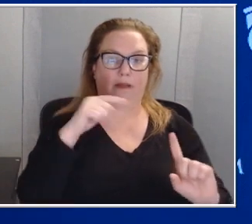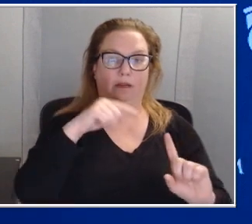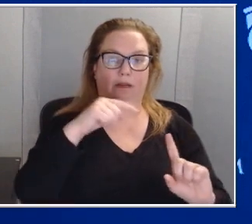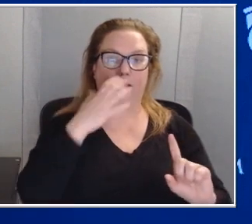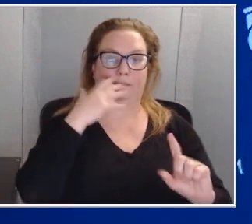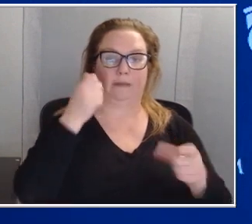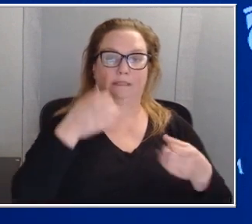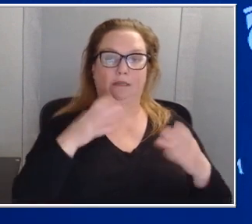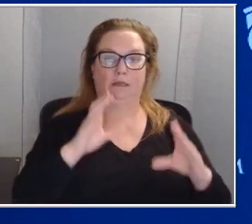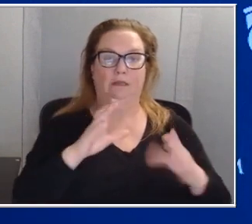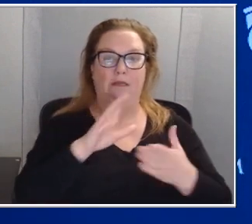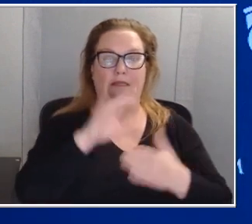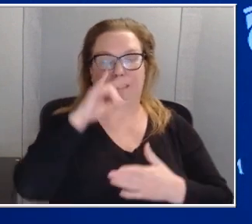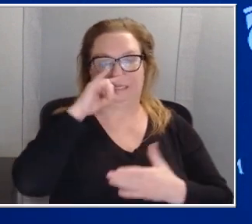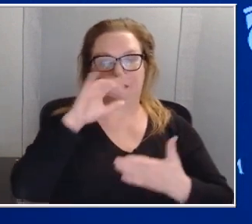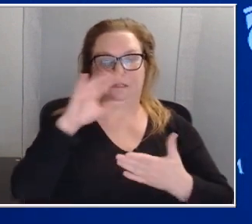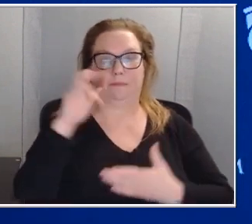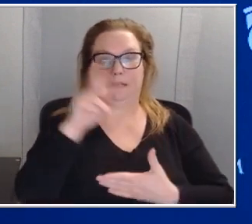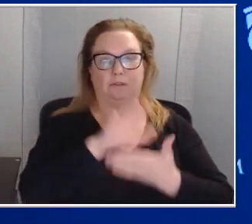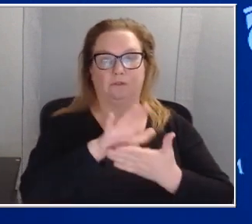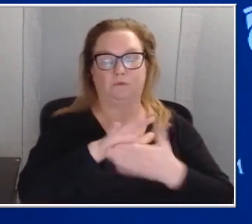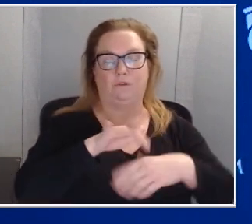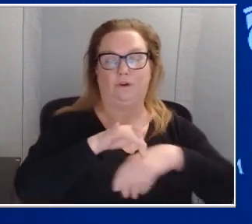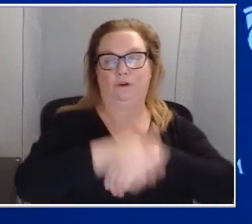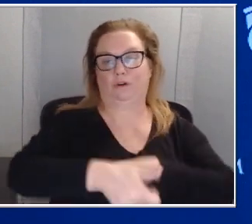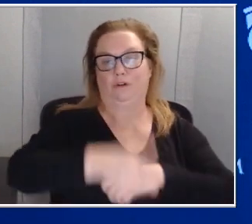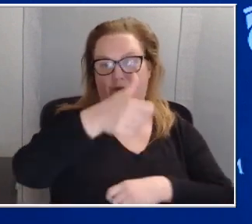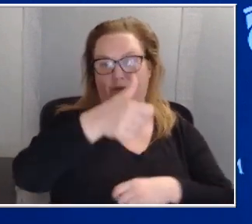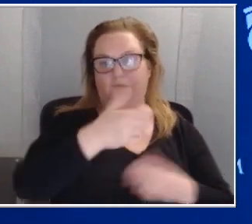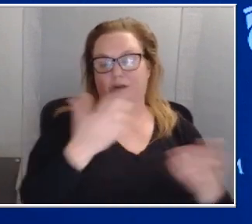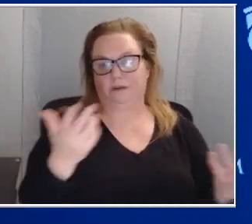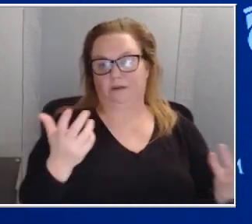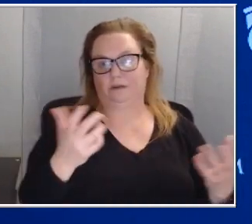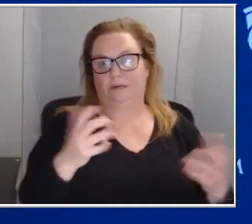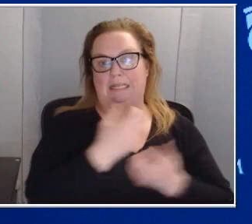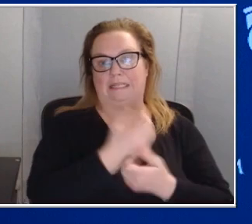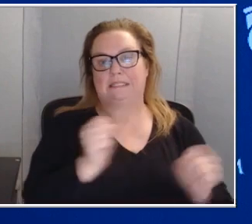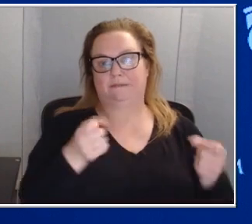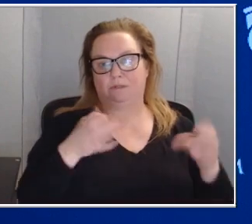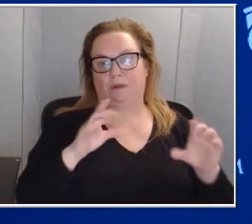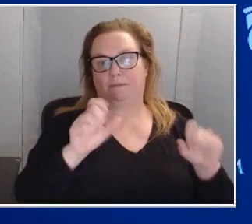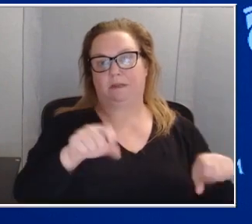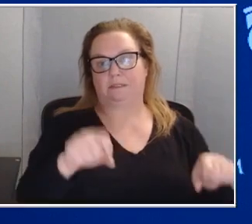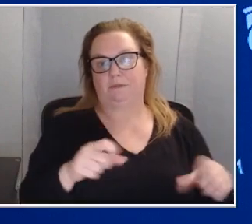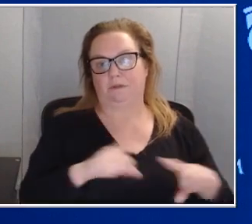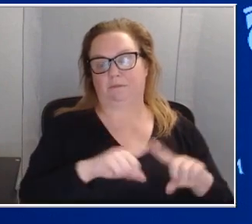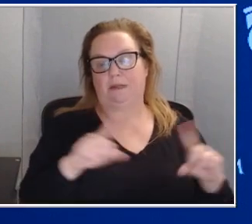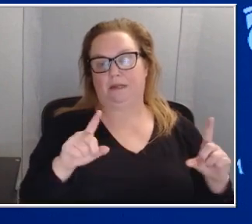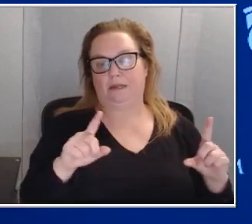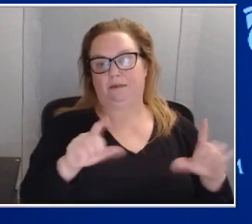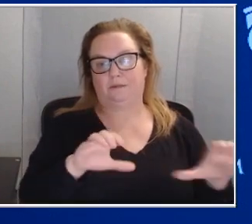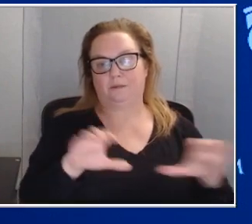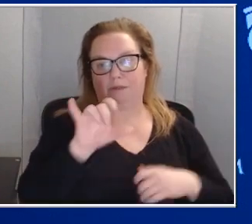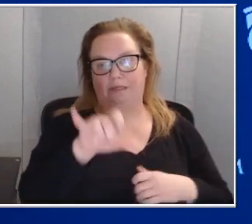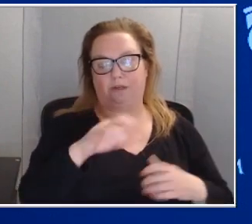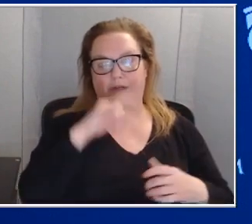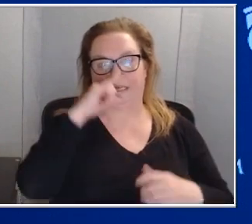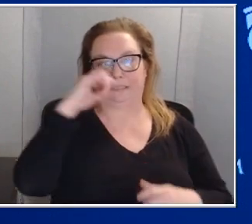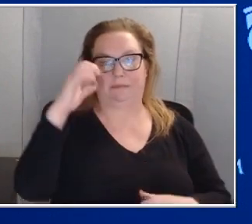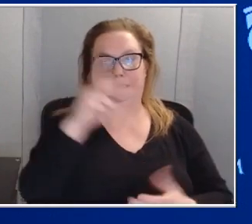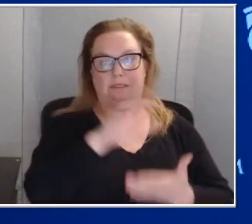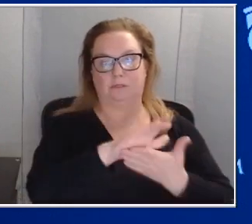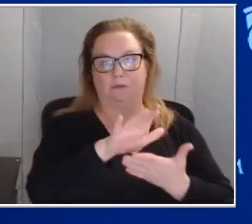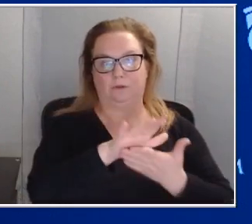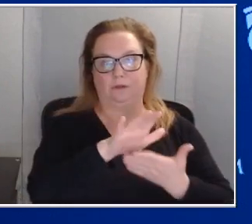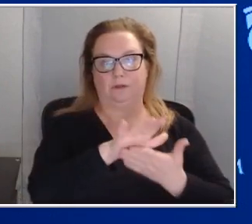way to get the kids back in school sooner, in the safest way possible. But even doing that, you get kids back in school, we know they're going